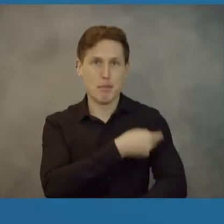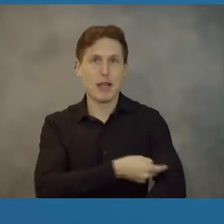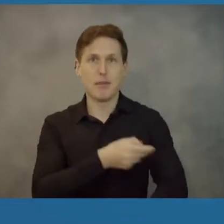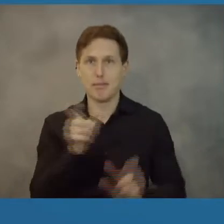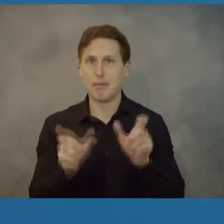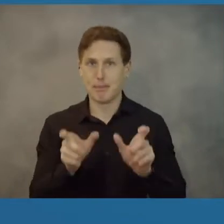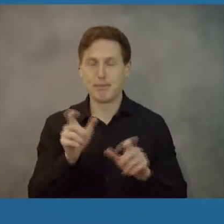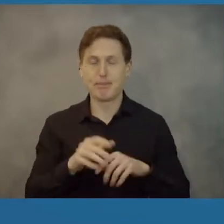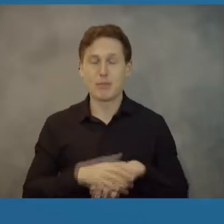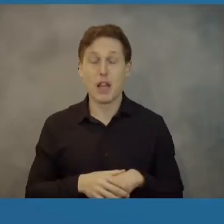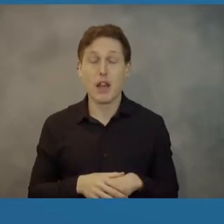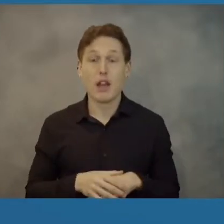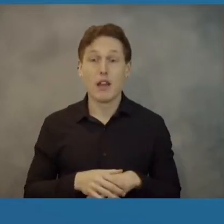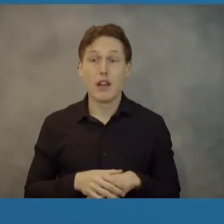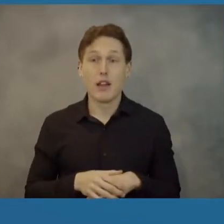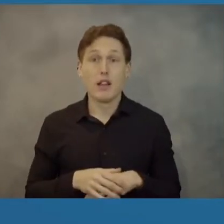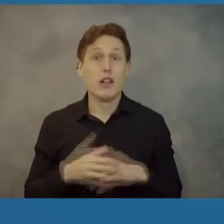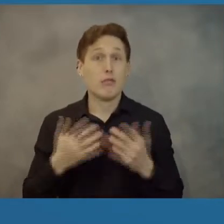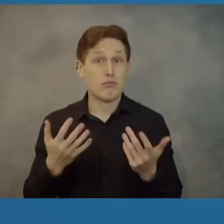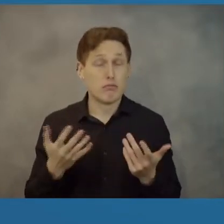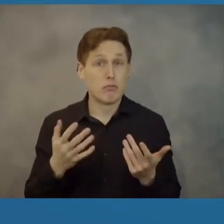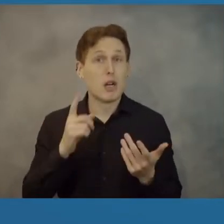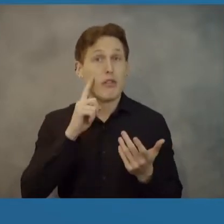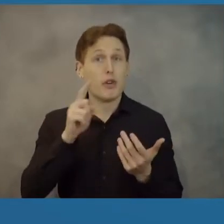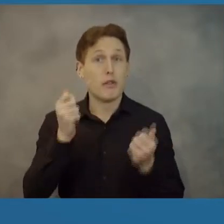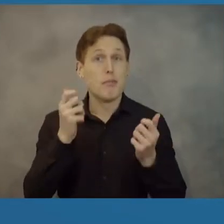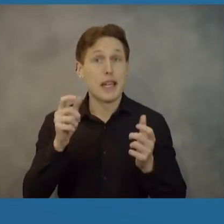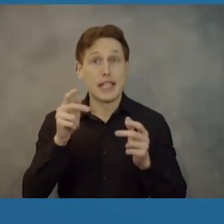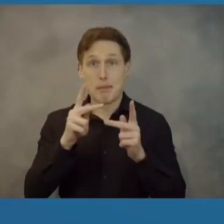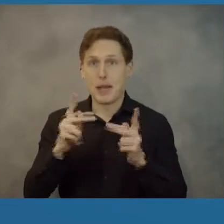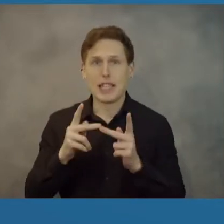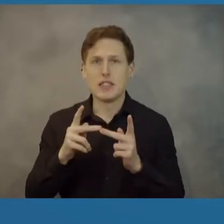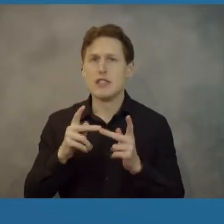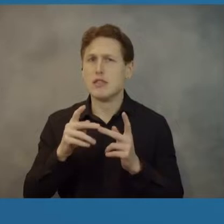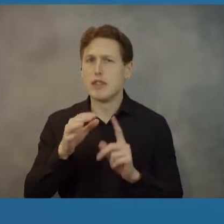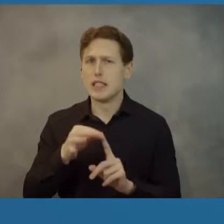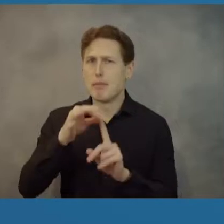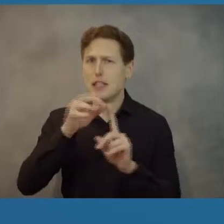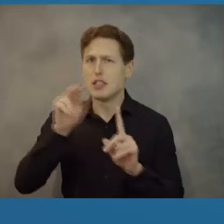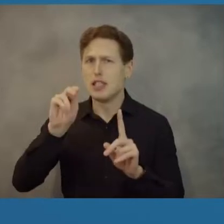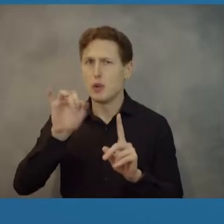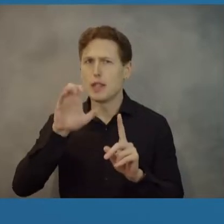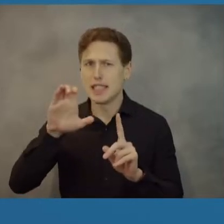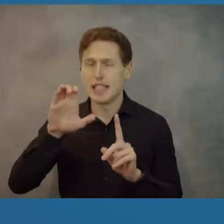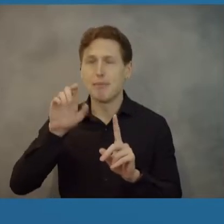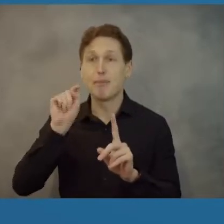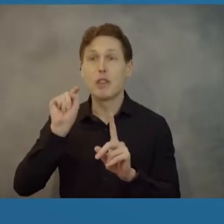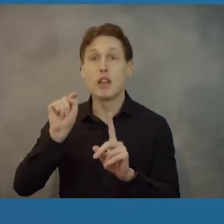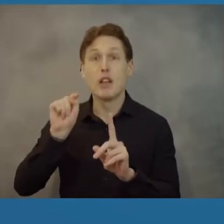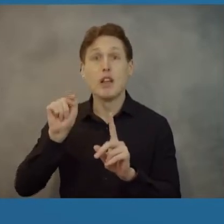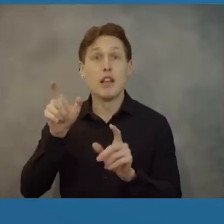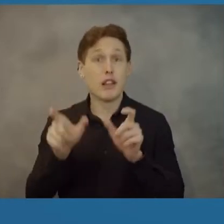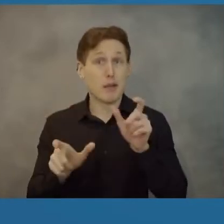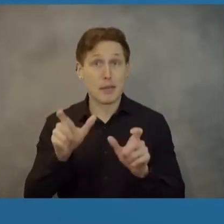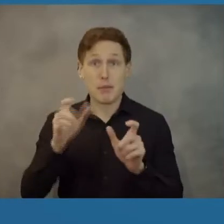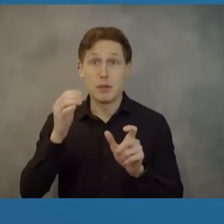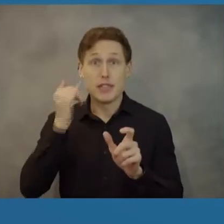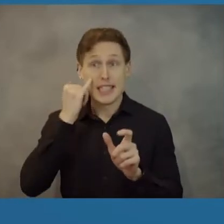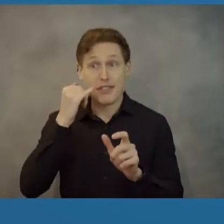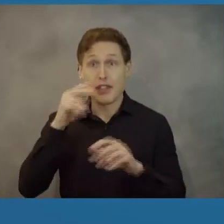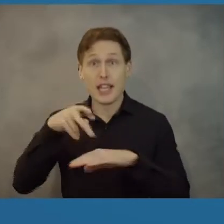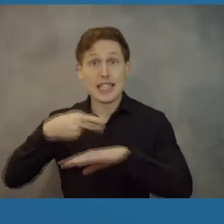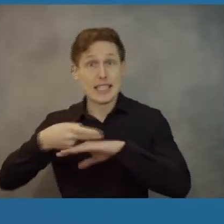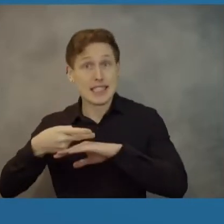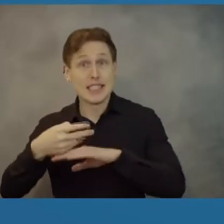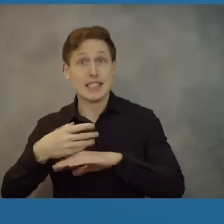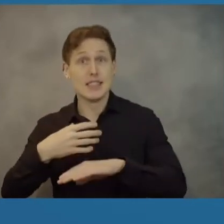when, in many places, in particular in New York City, the individuals, if they are on the street,